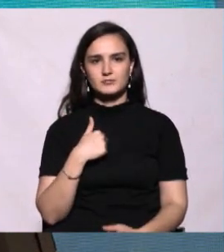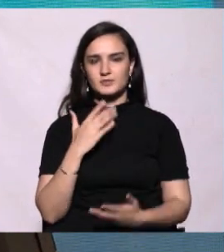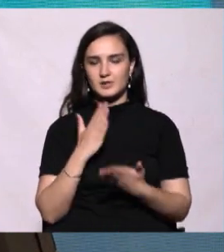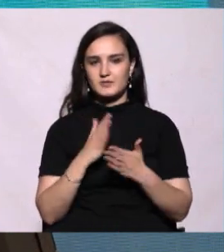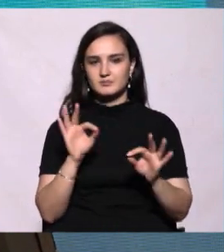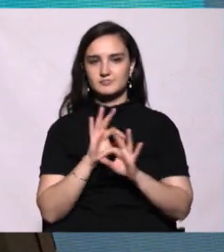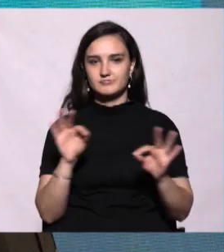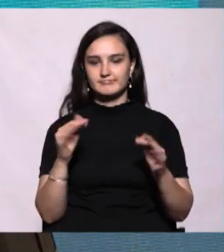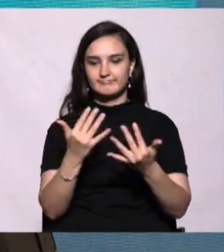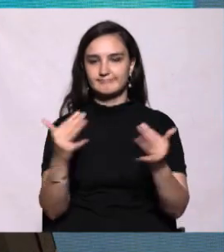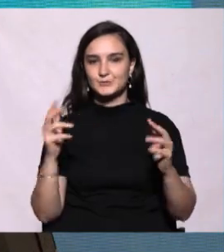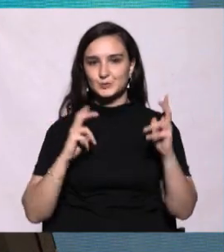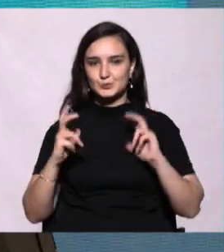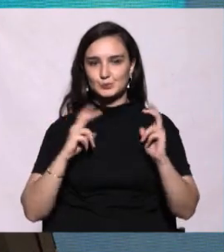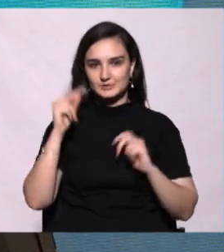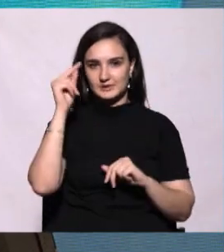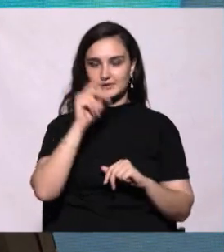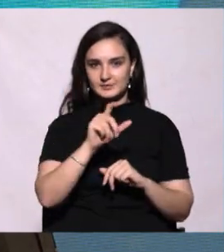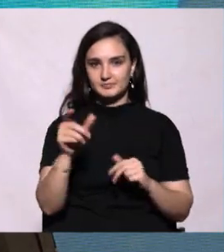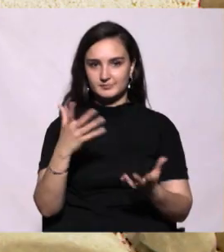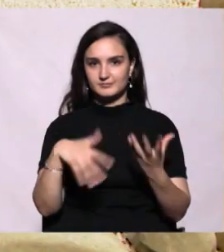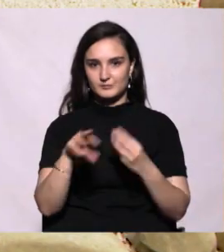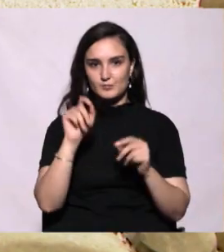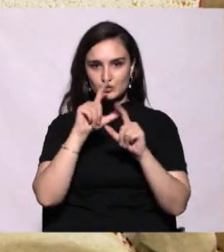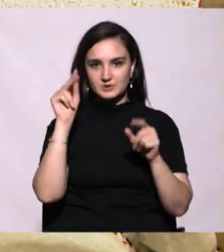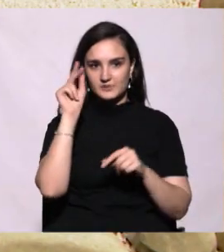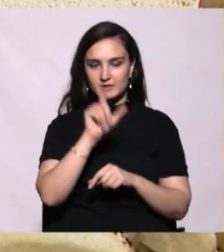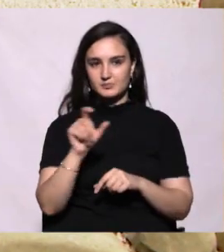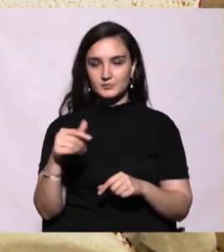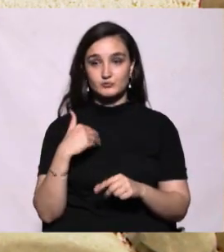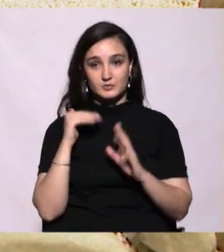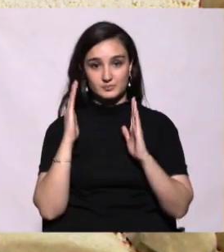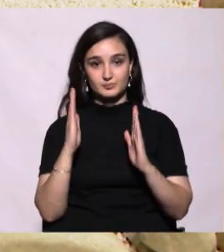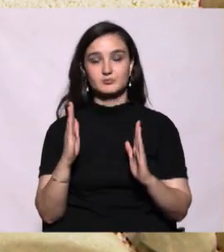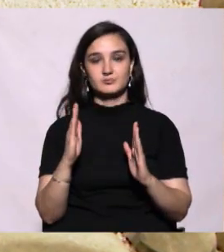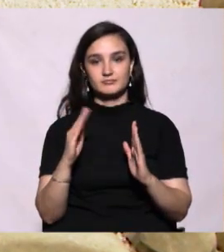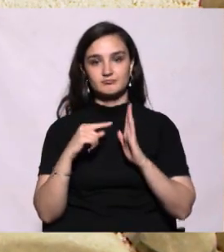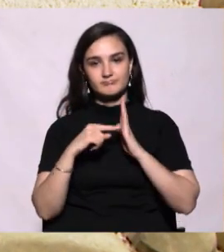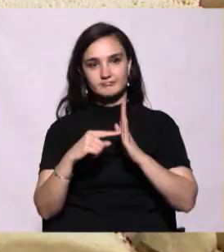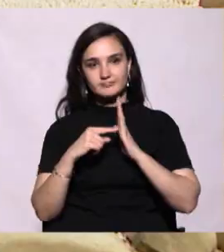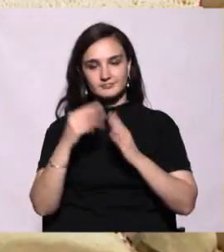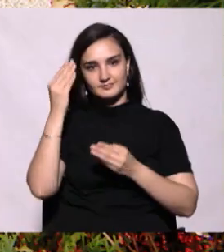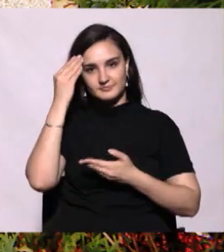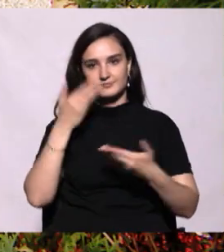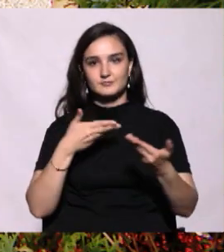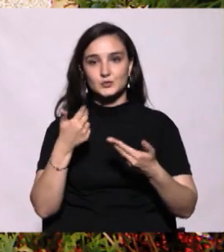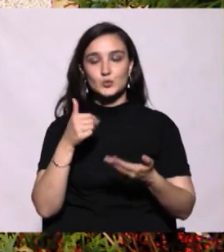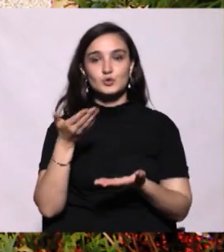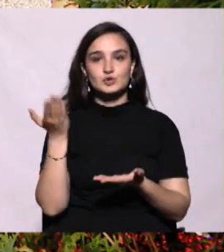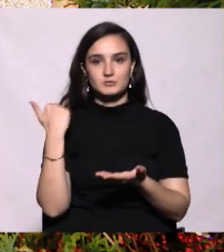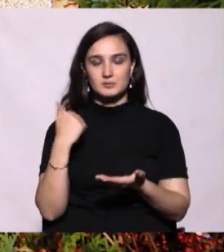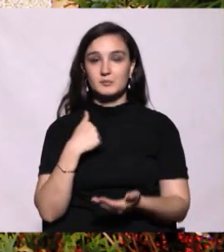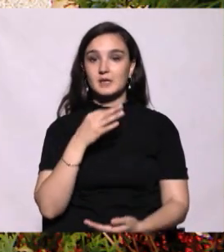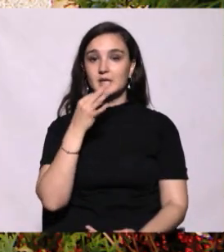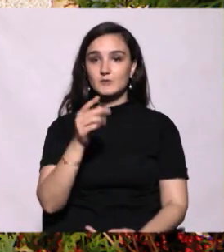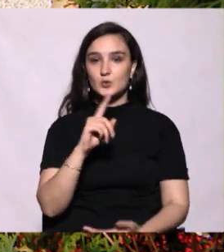students in the audience today as well for our discussion, and I hope we can expand it like last time.